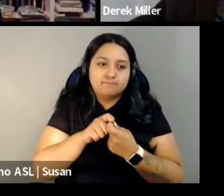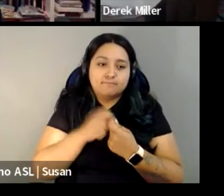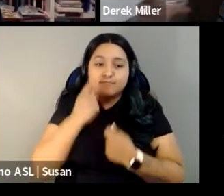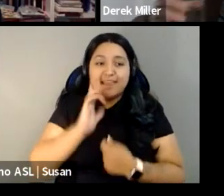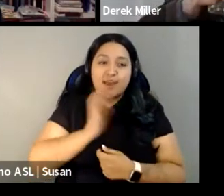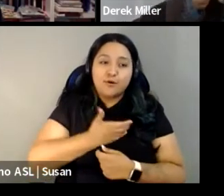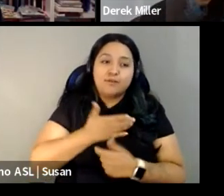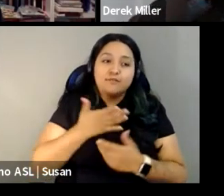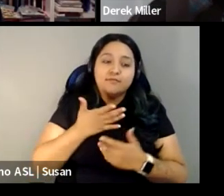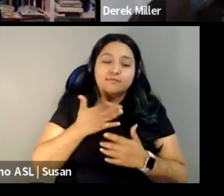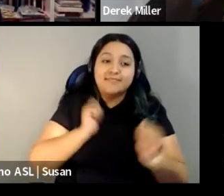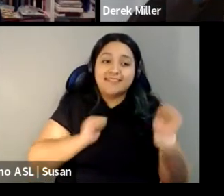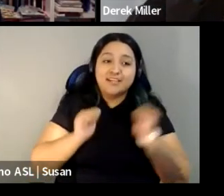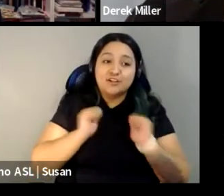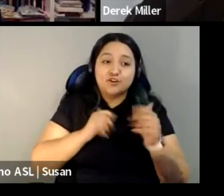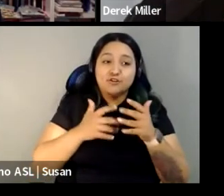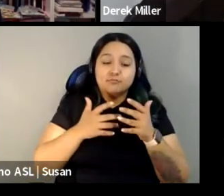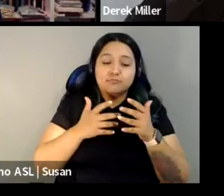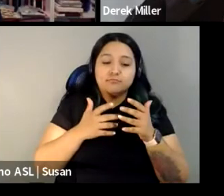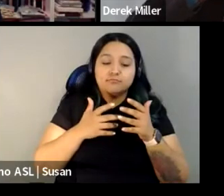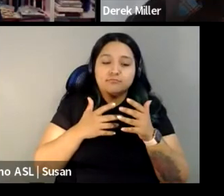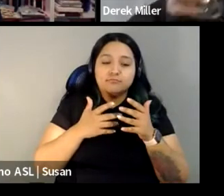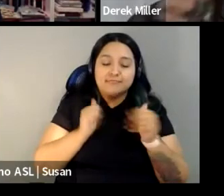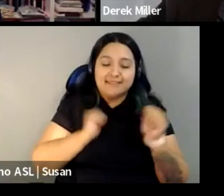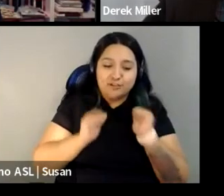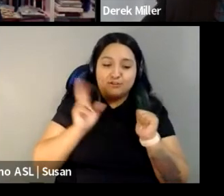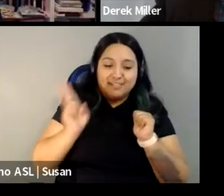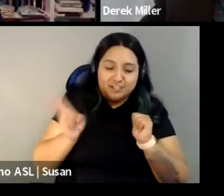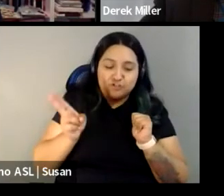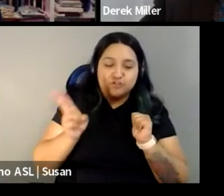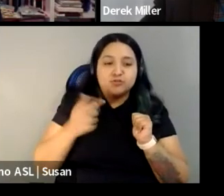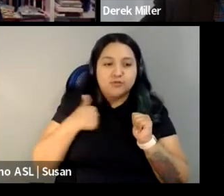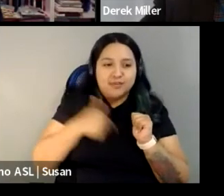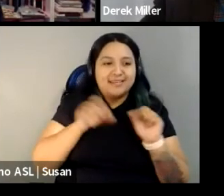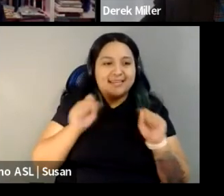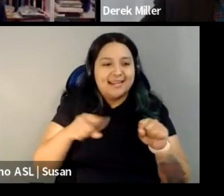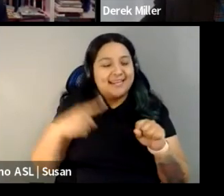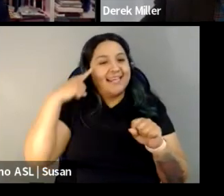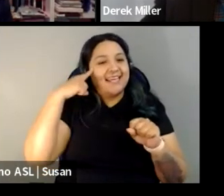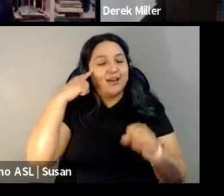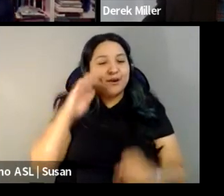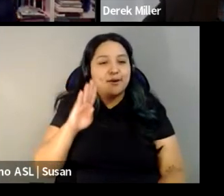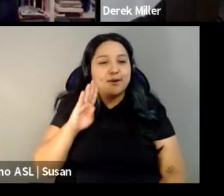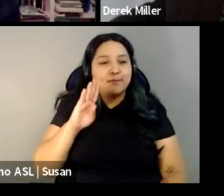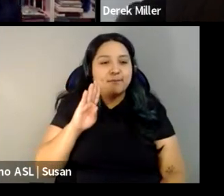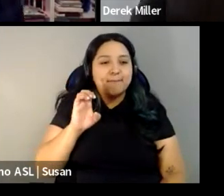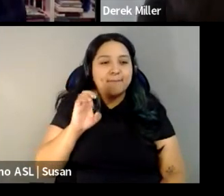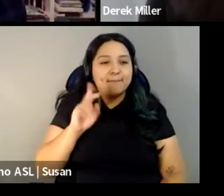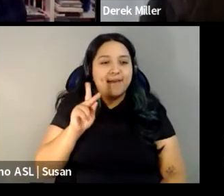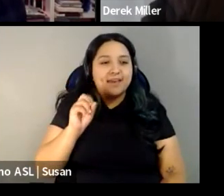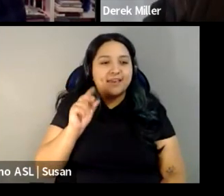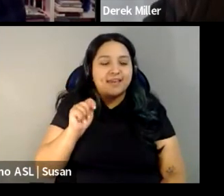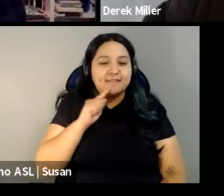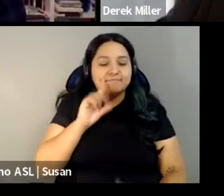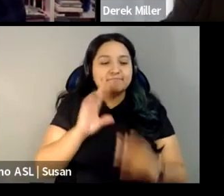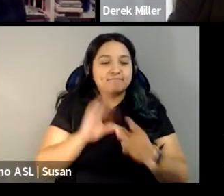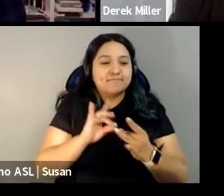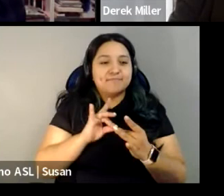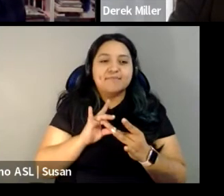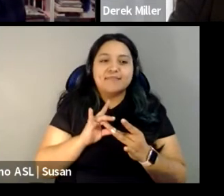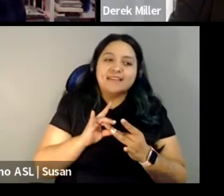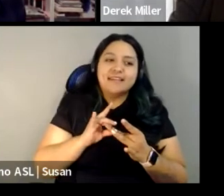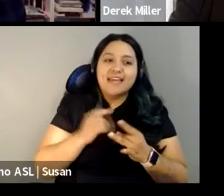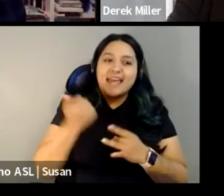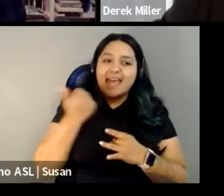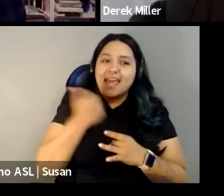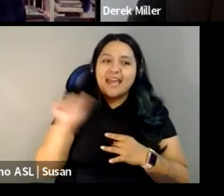history, we can hear Beckett saying any dispensing with my